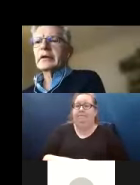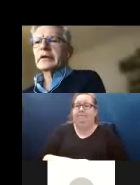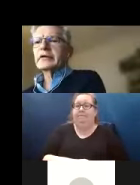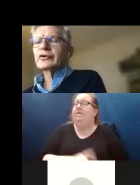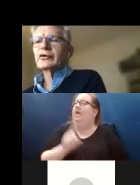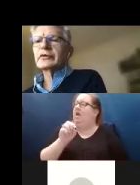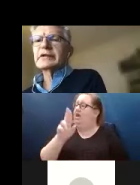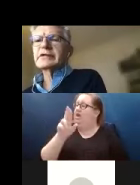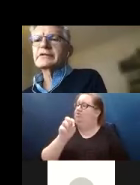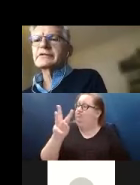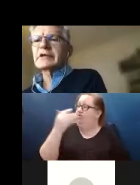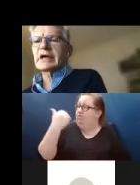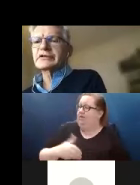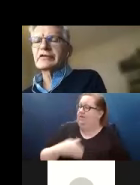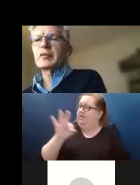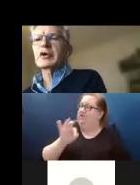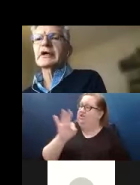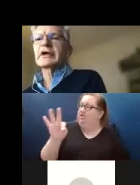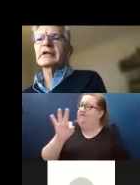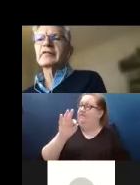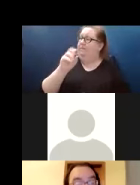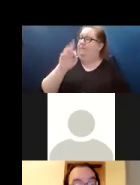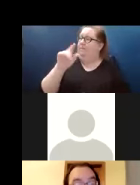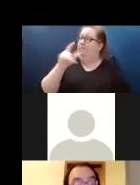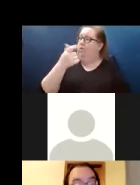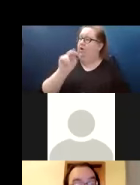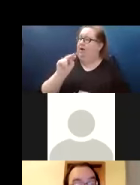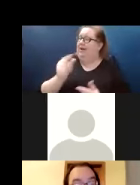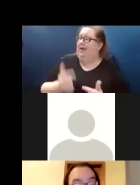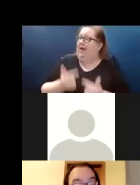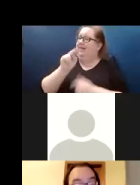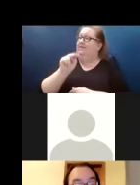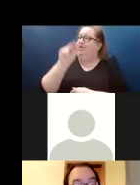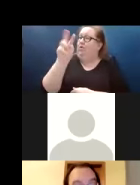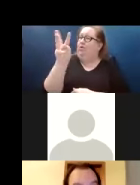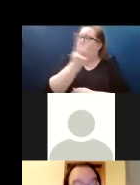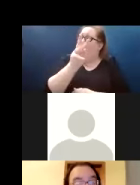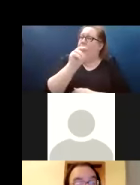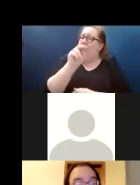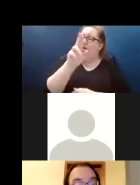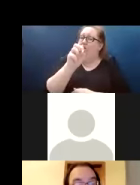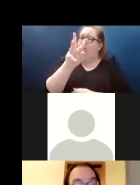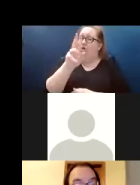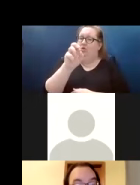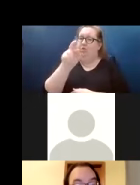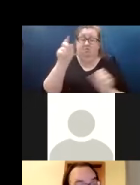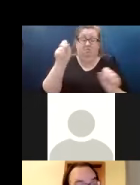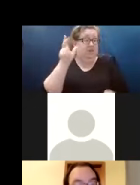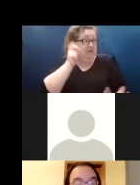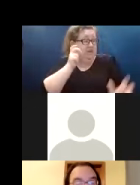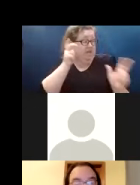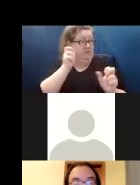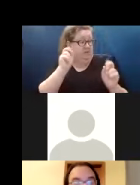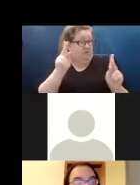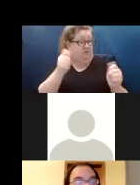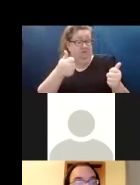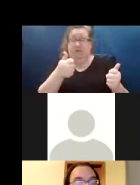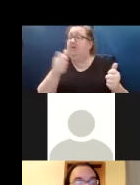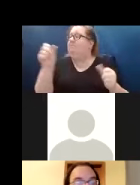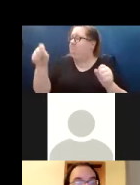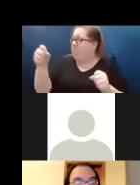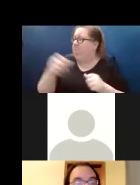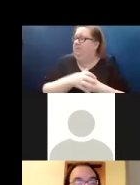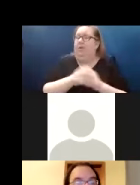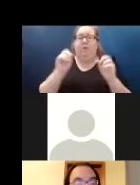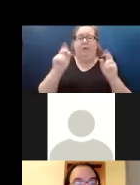Drew, this is Jeff Morgan. I live up in the North Ward of Newark. Can you guys hear me okay? Yes, I can, sir. Okay,